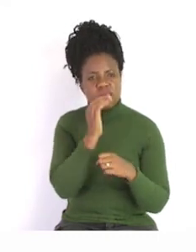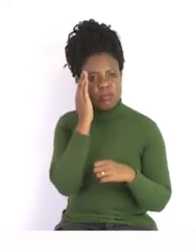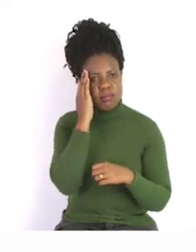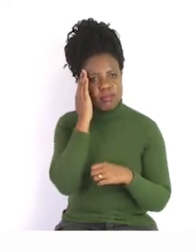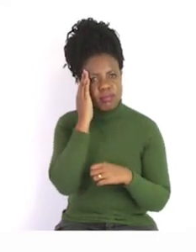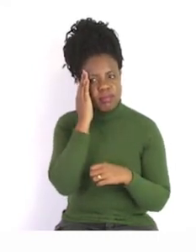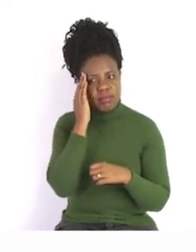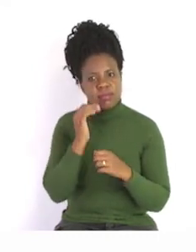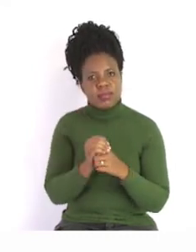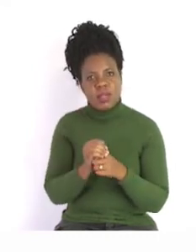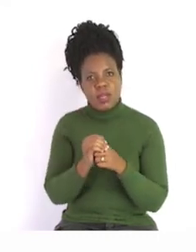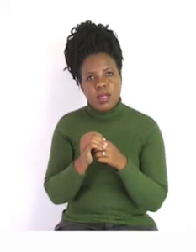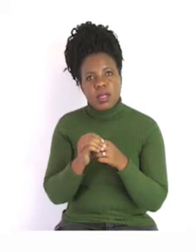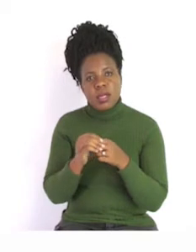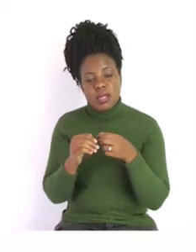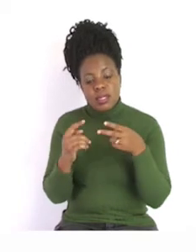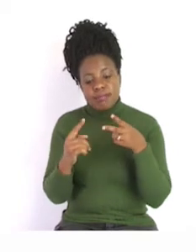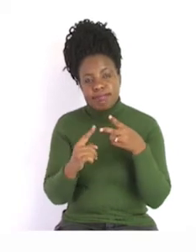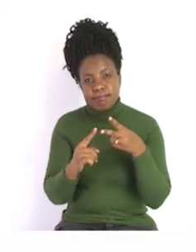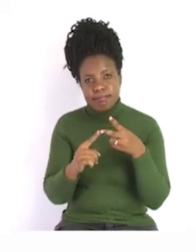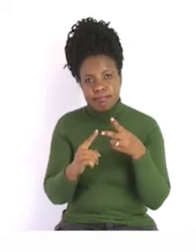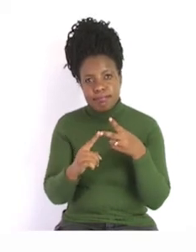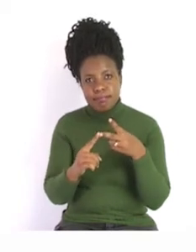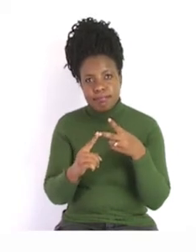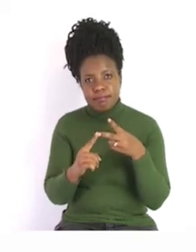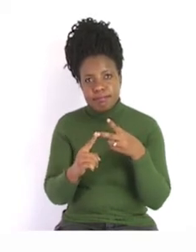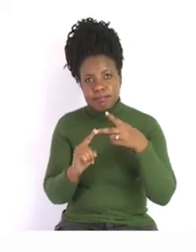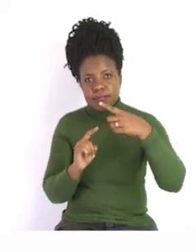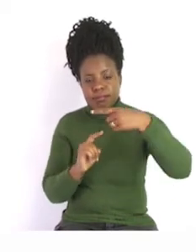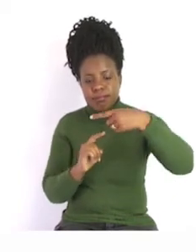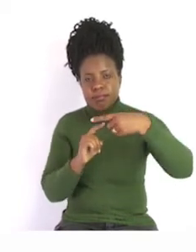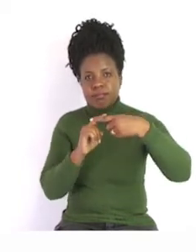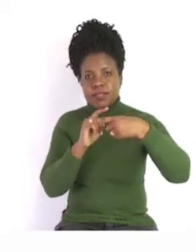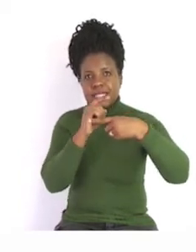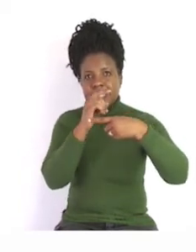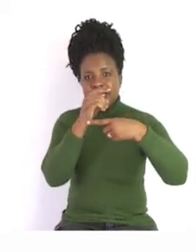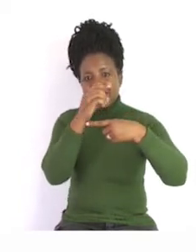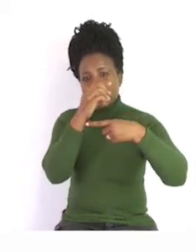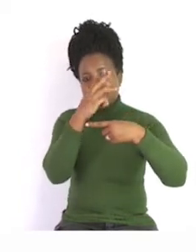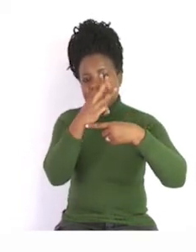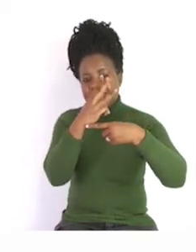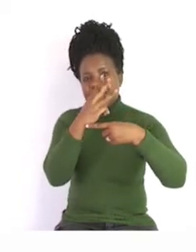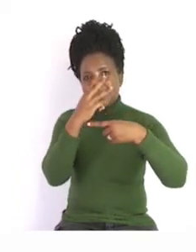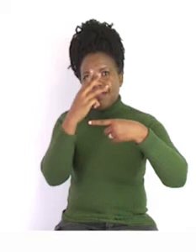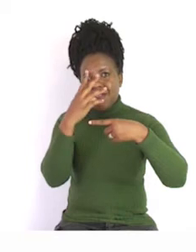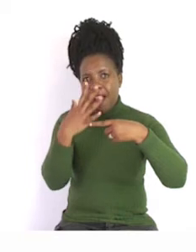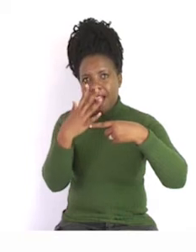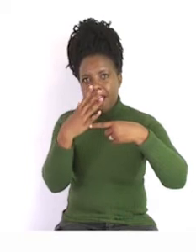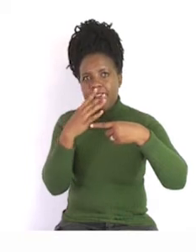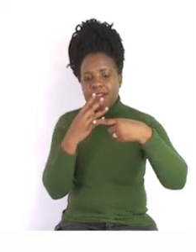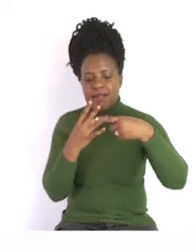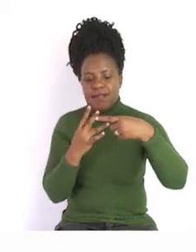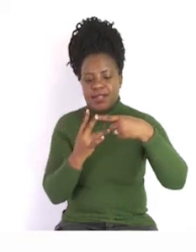Now the next one is also 35 divided by 7. 35 divided by